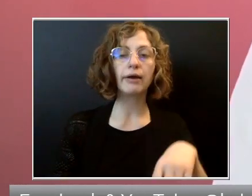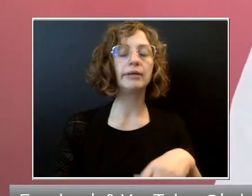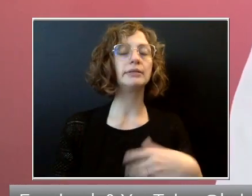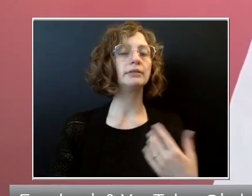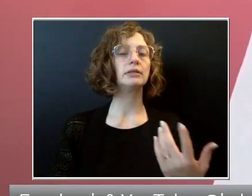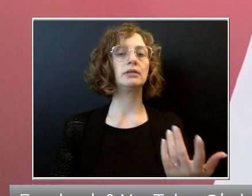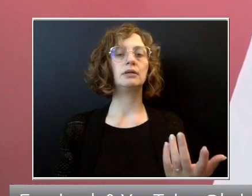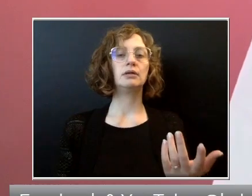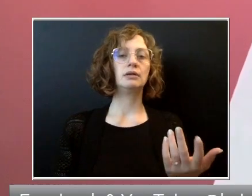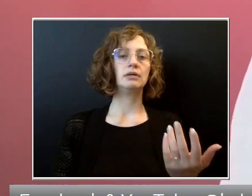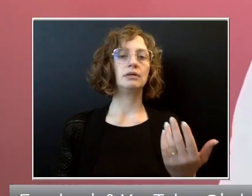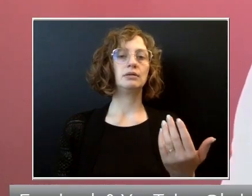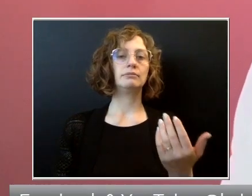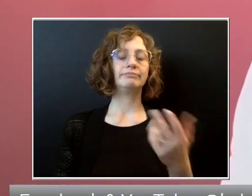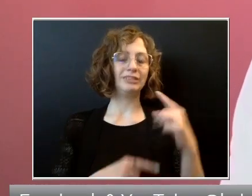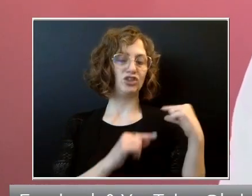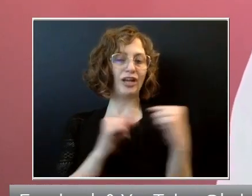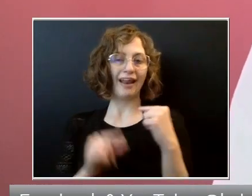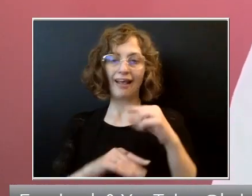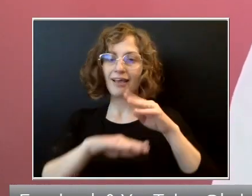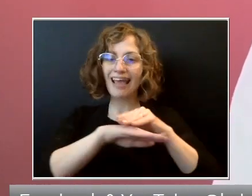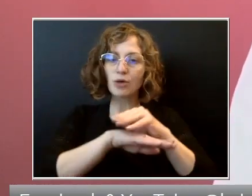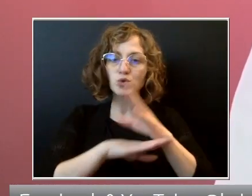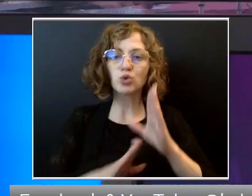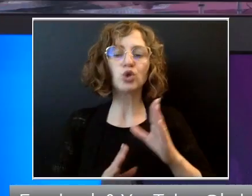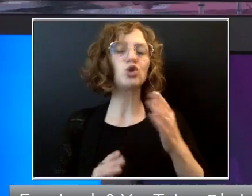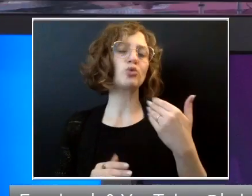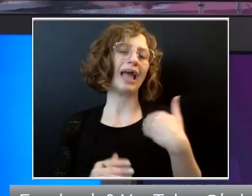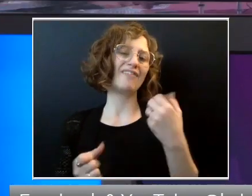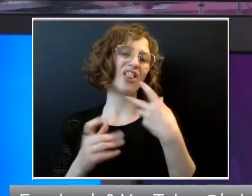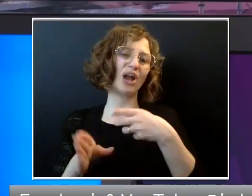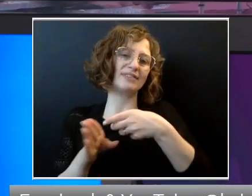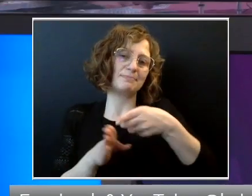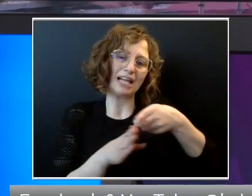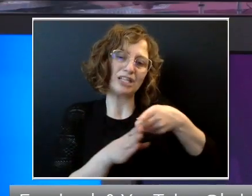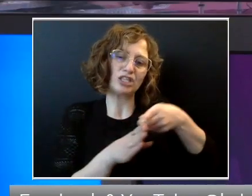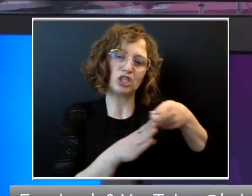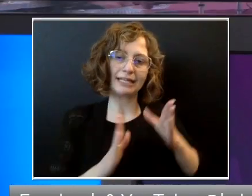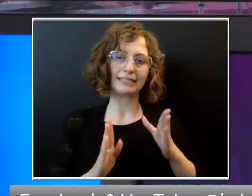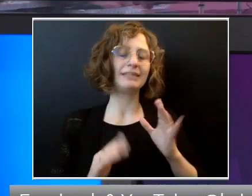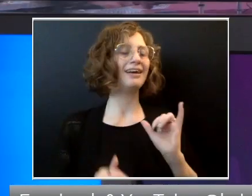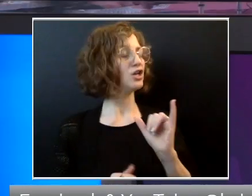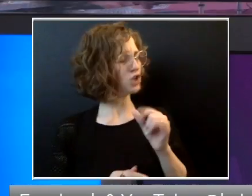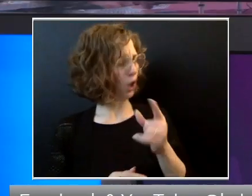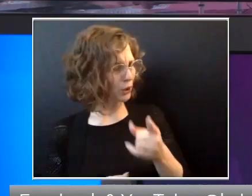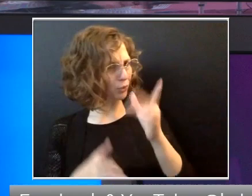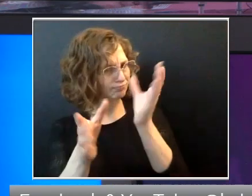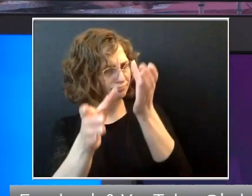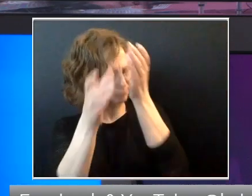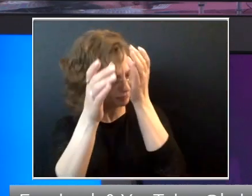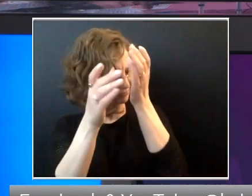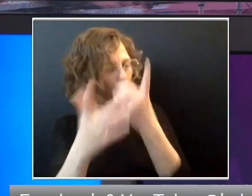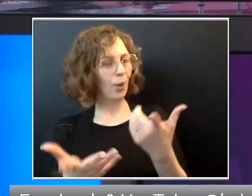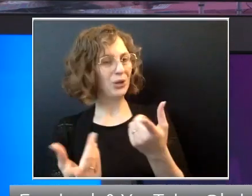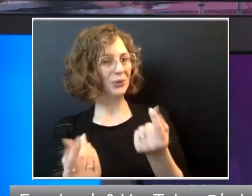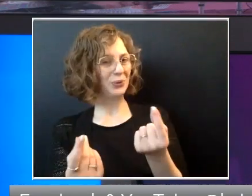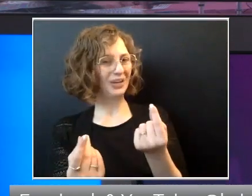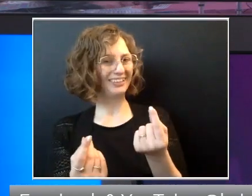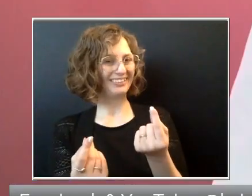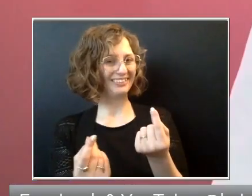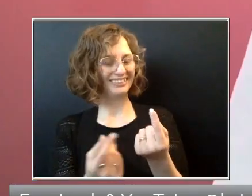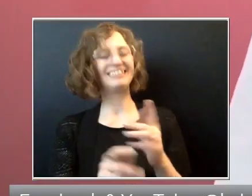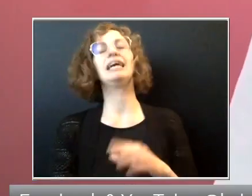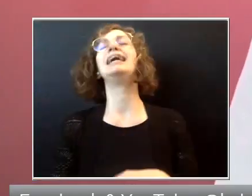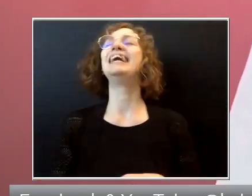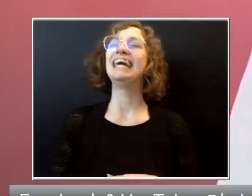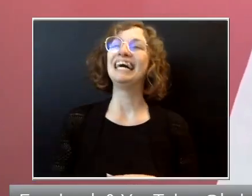have genetic counselors available. So what I hear you saying is you really know what you're doing. Very specified. I